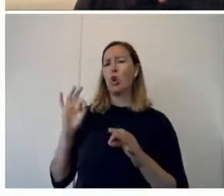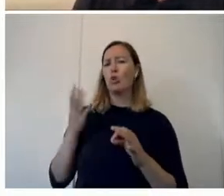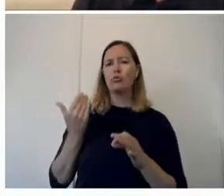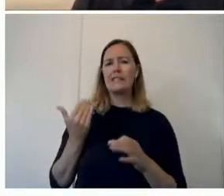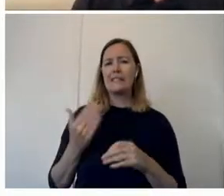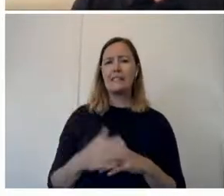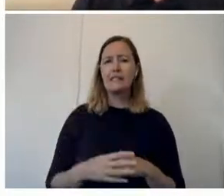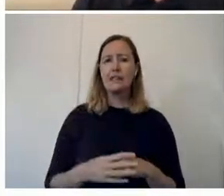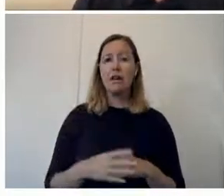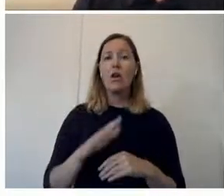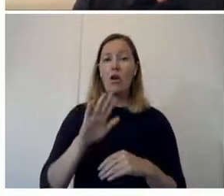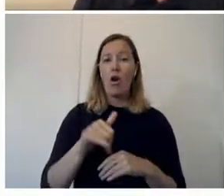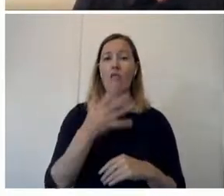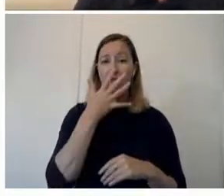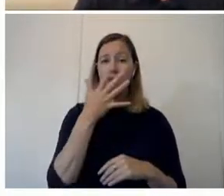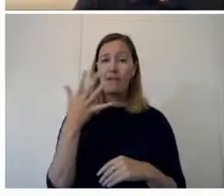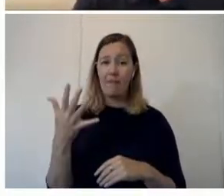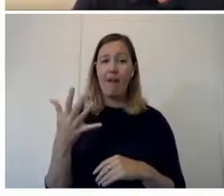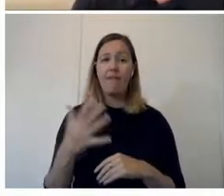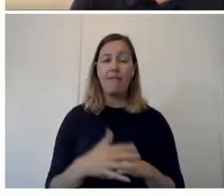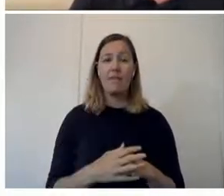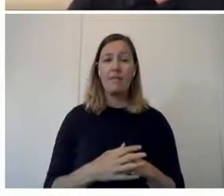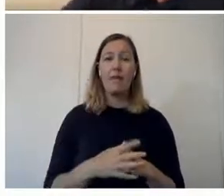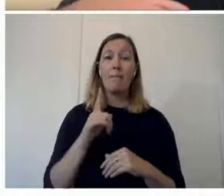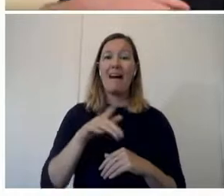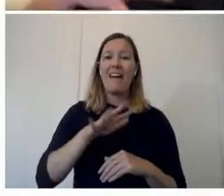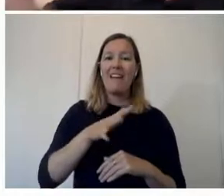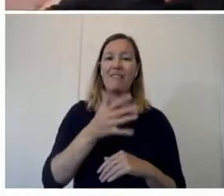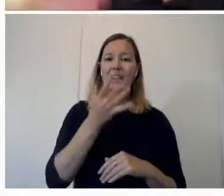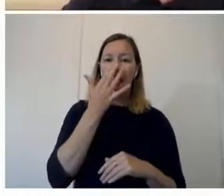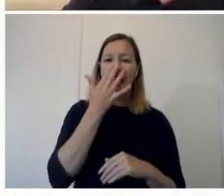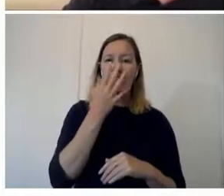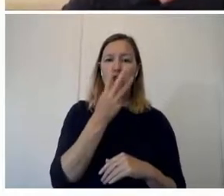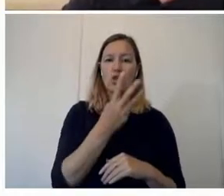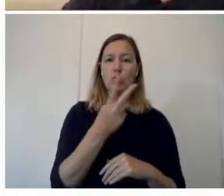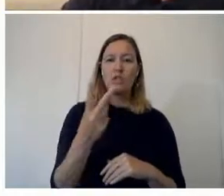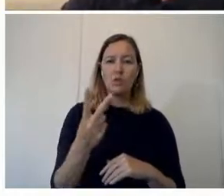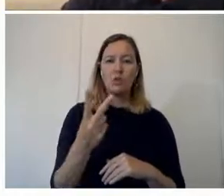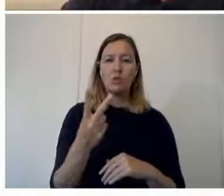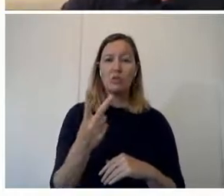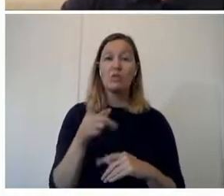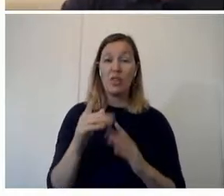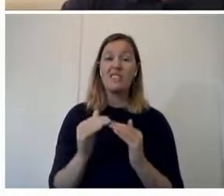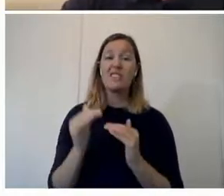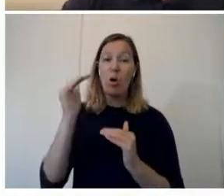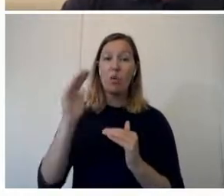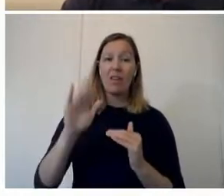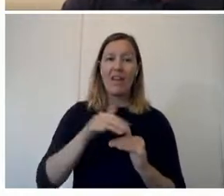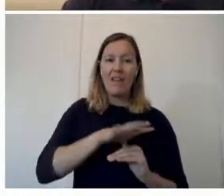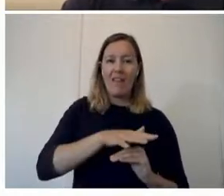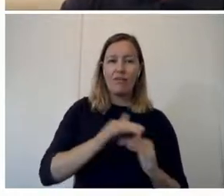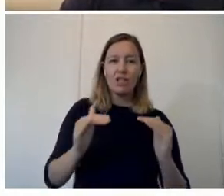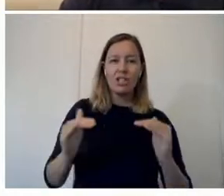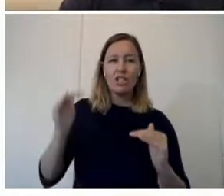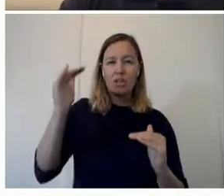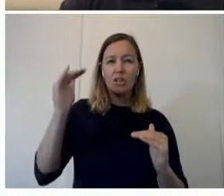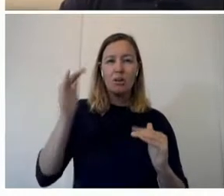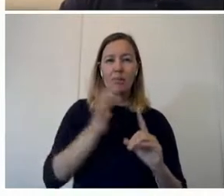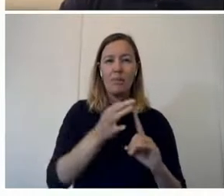old. Whereas the average is 32. So this is much older. But also,